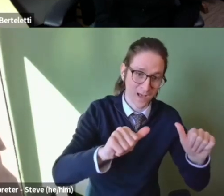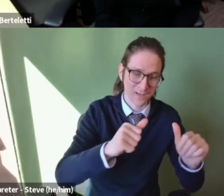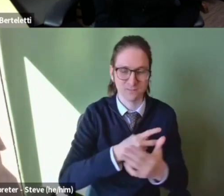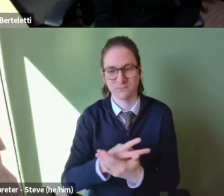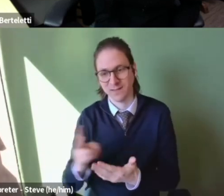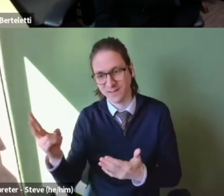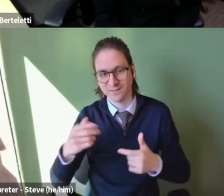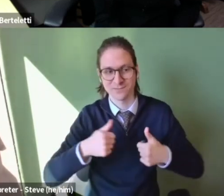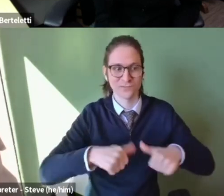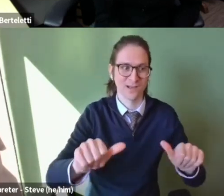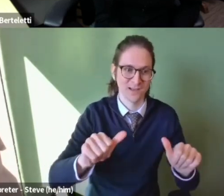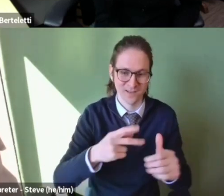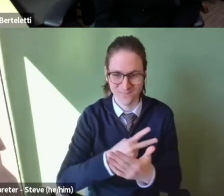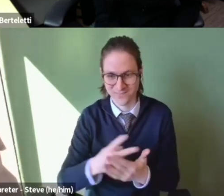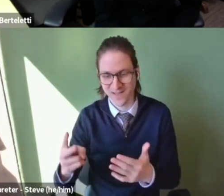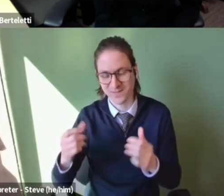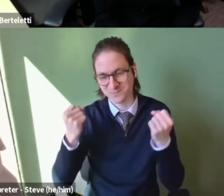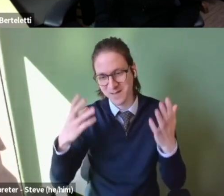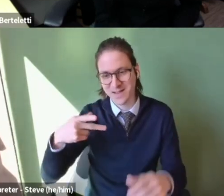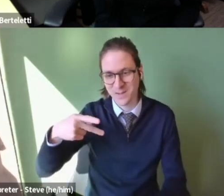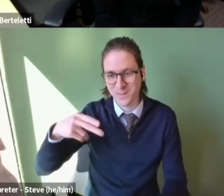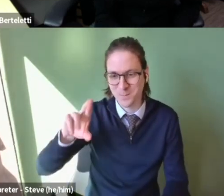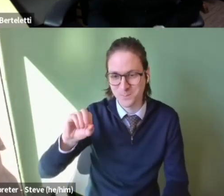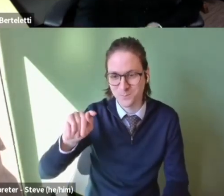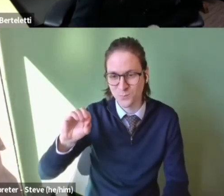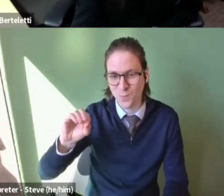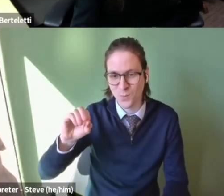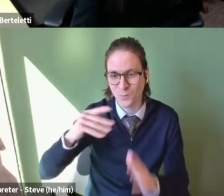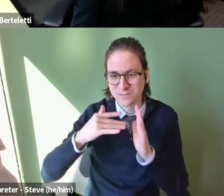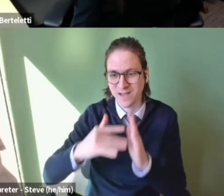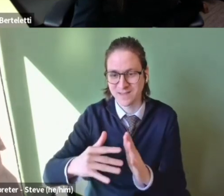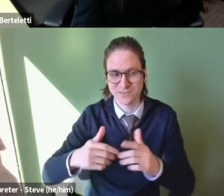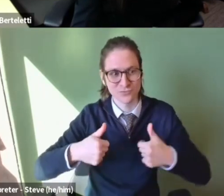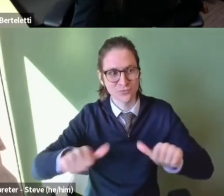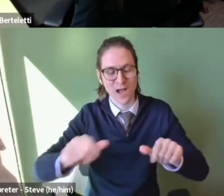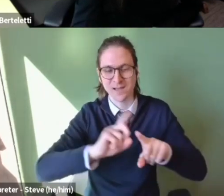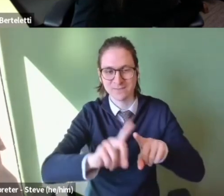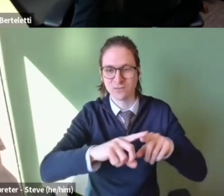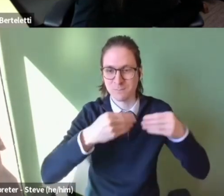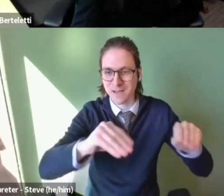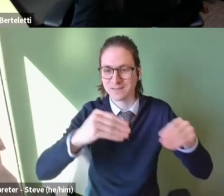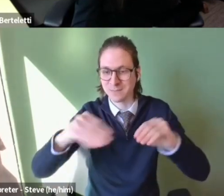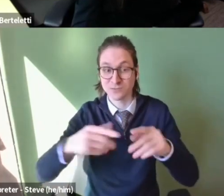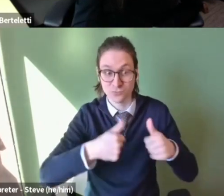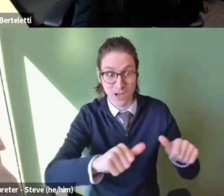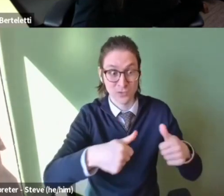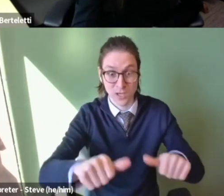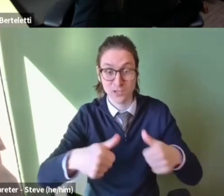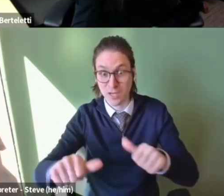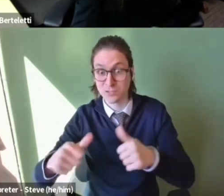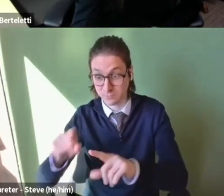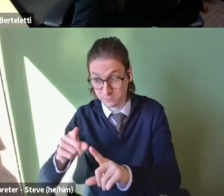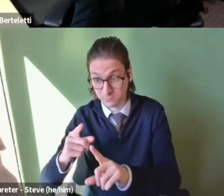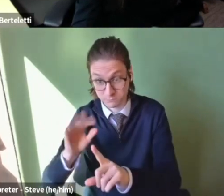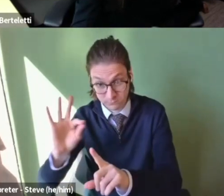proto studies, right, where you're trying methods to try to figure out what seems to work. And then we built out a very